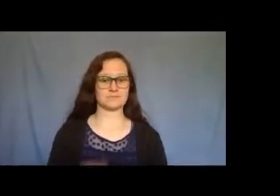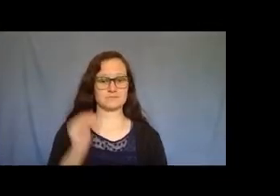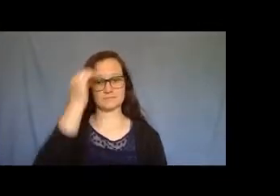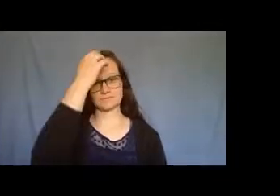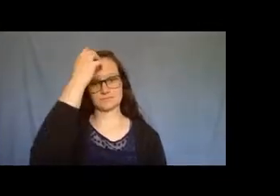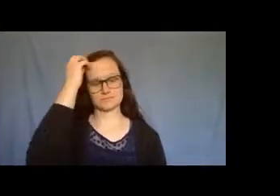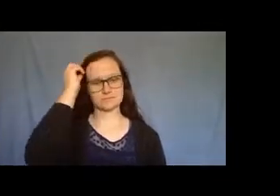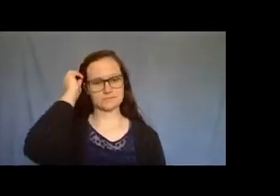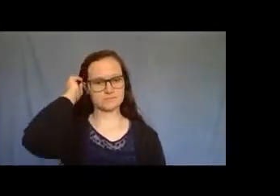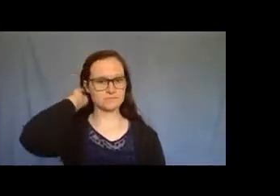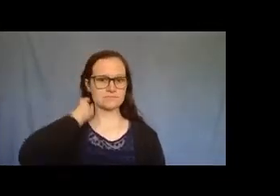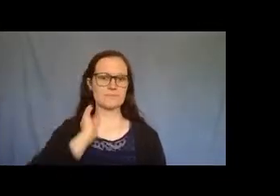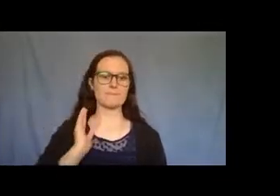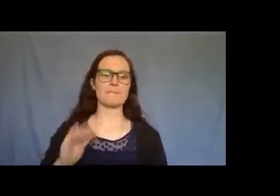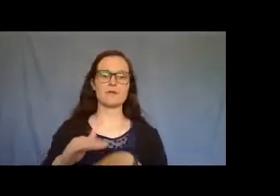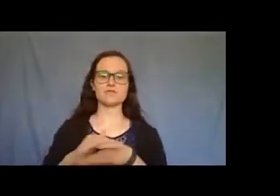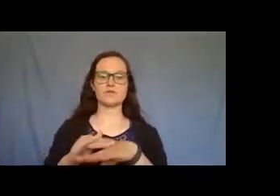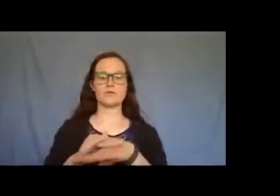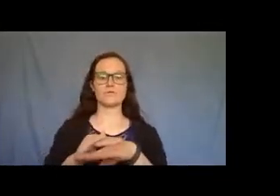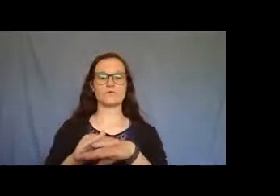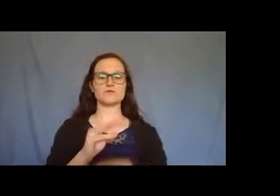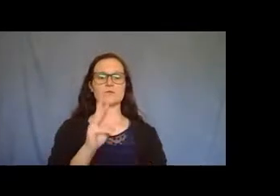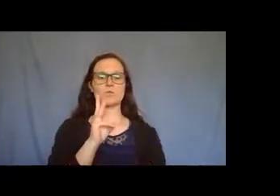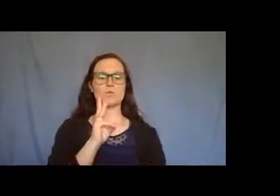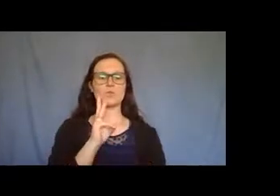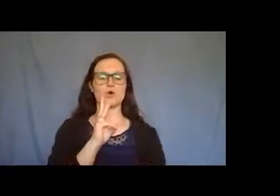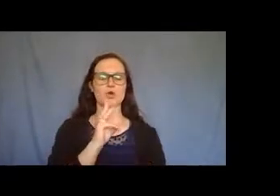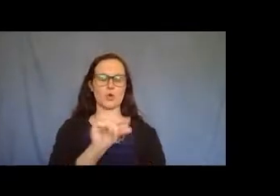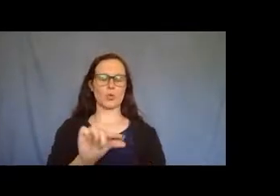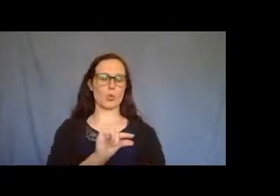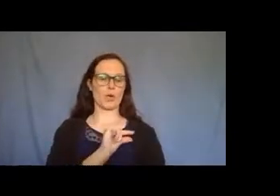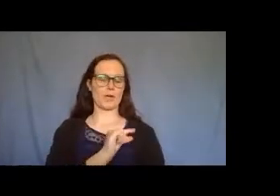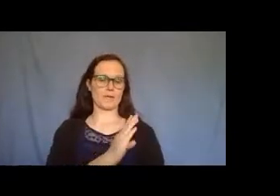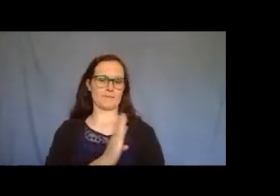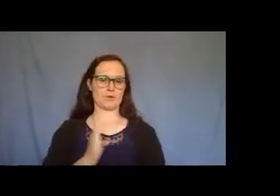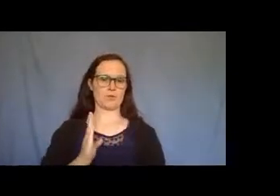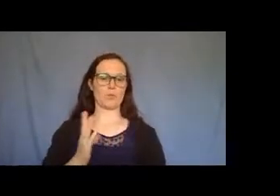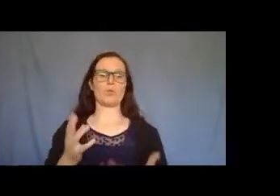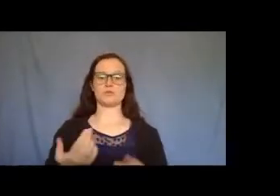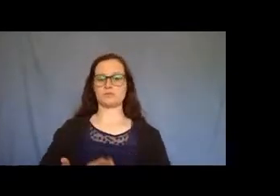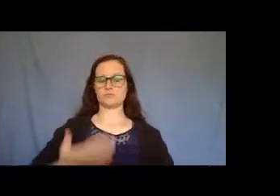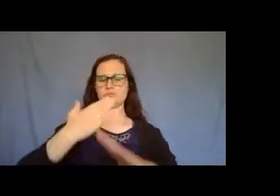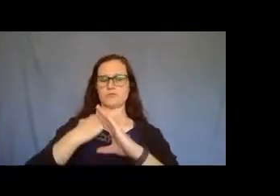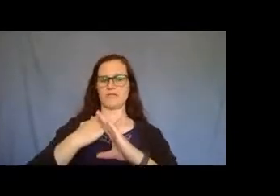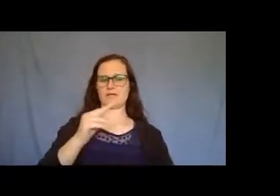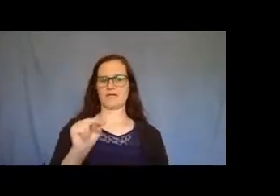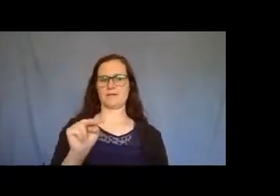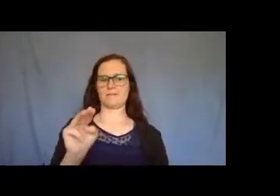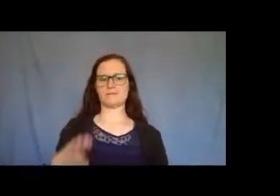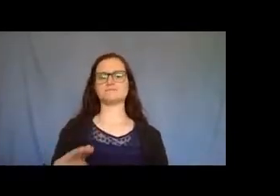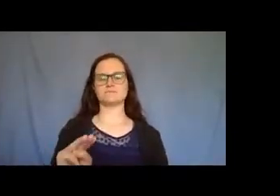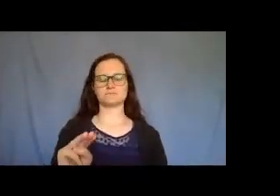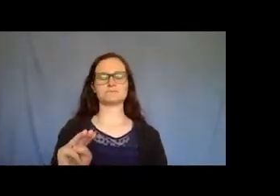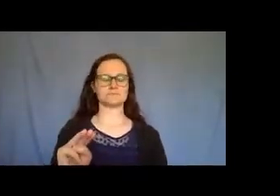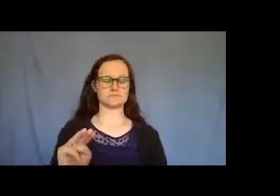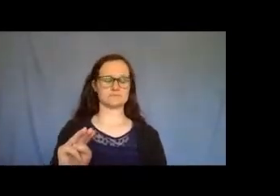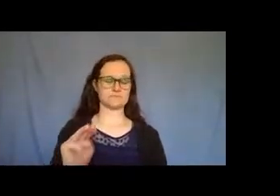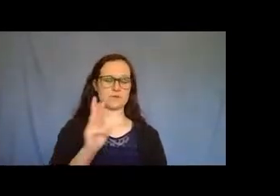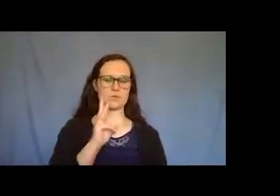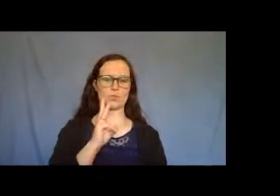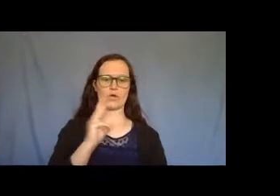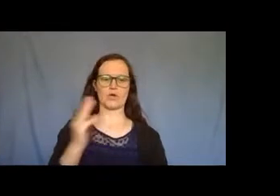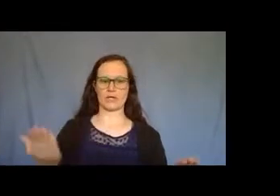Okay, at the Surface Water Quality Bureau, our mission is to preserve, protect, and improve New Mexico's surface water quality for present and future